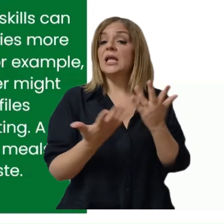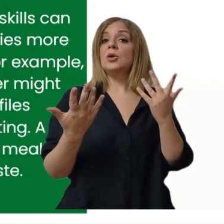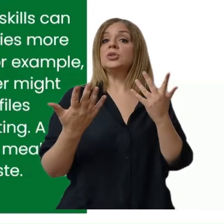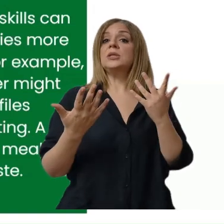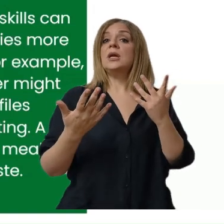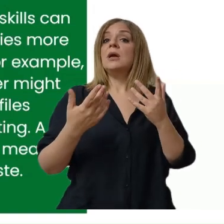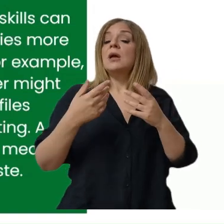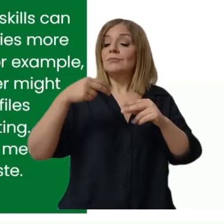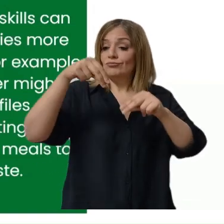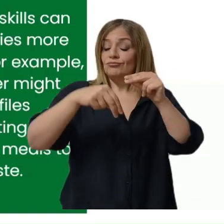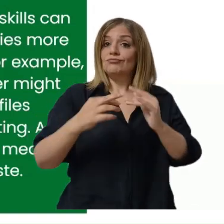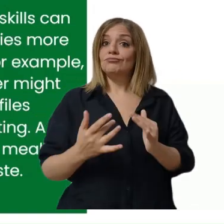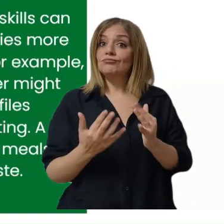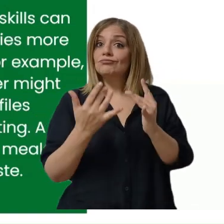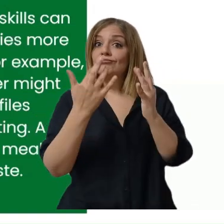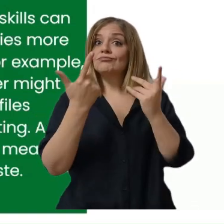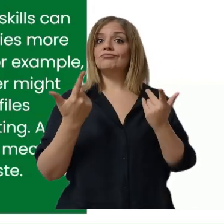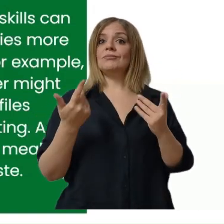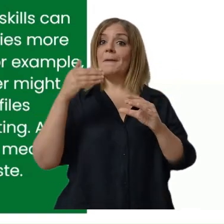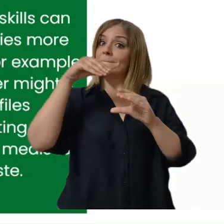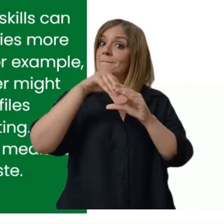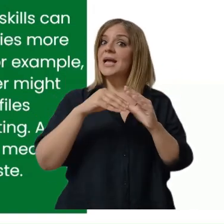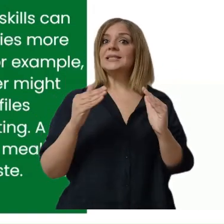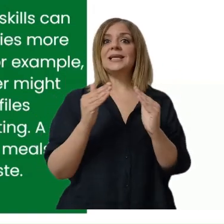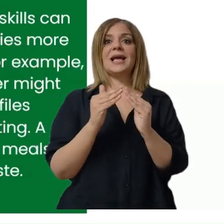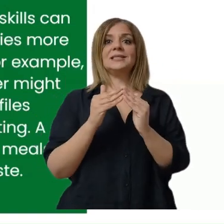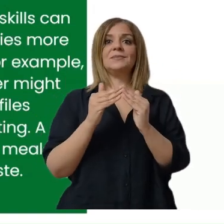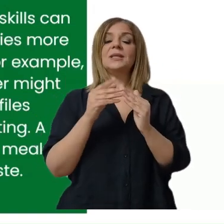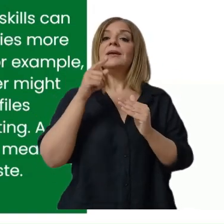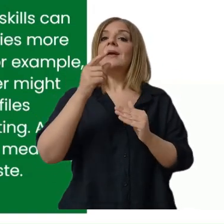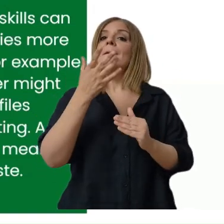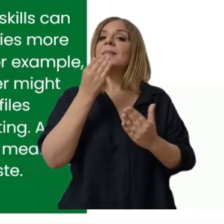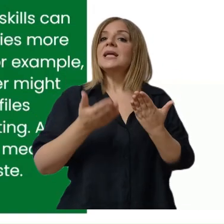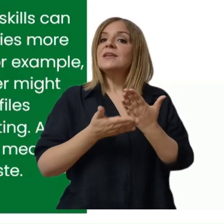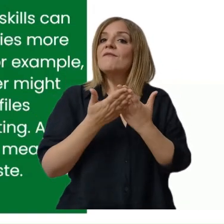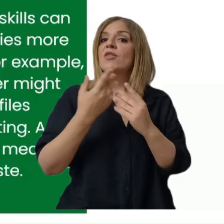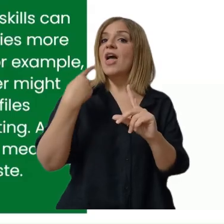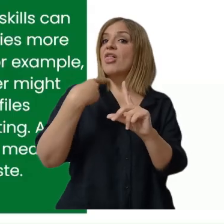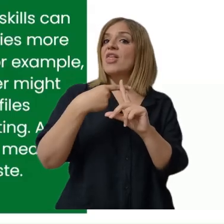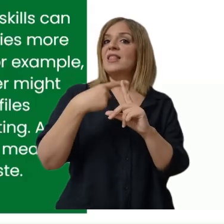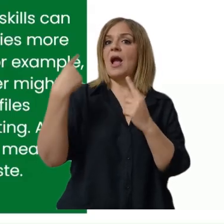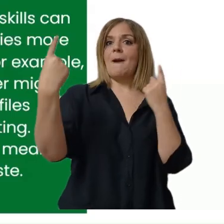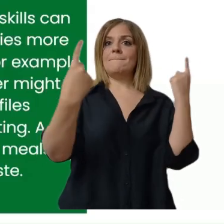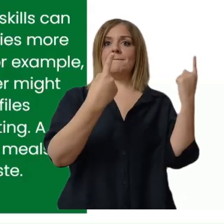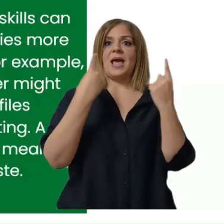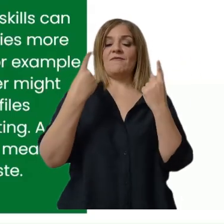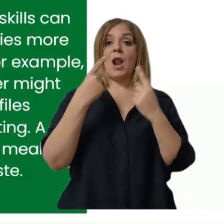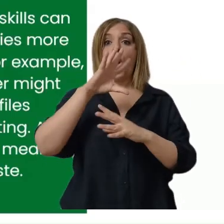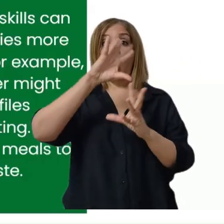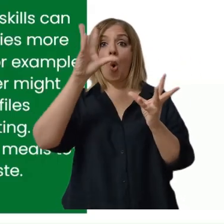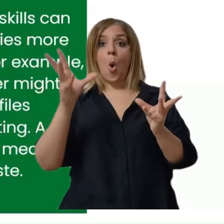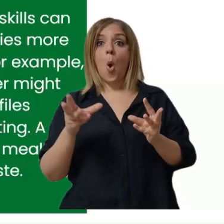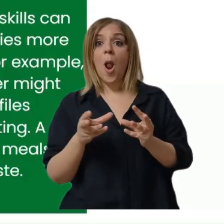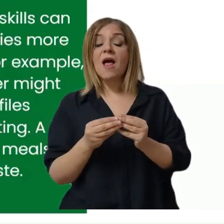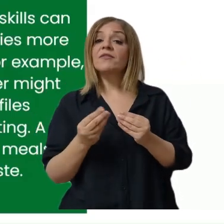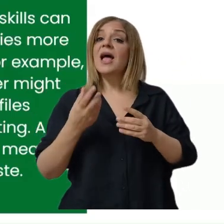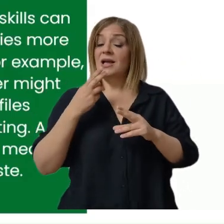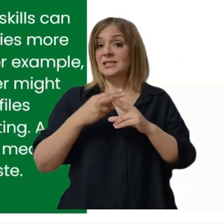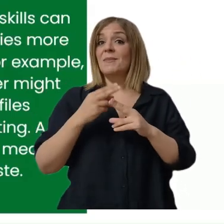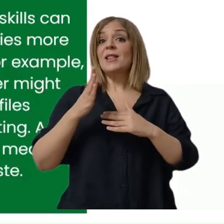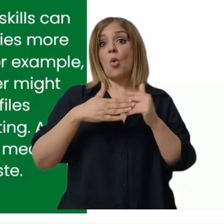grow plants in your home that will affect positively the environment. And these things are green